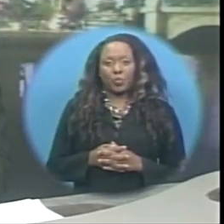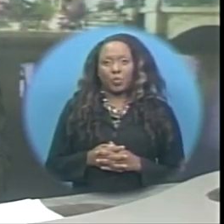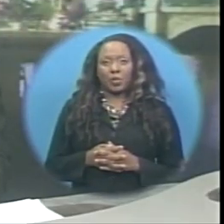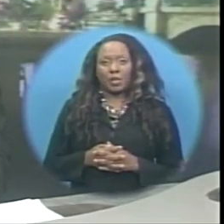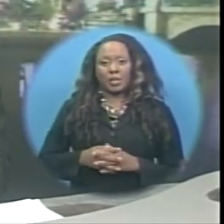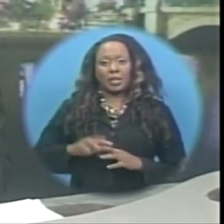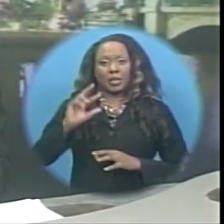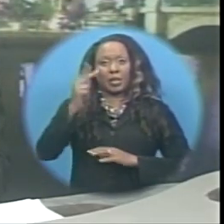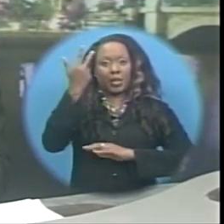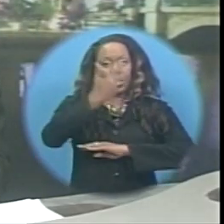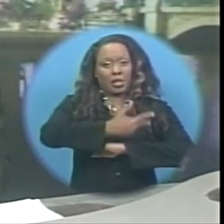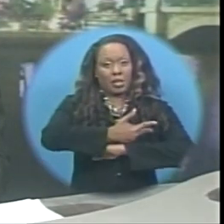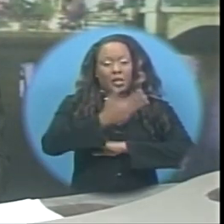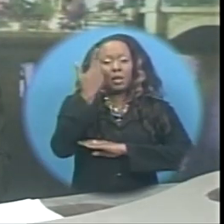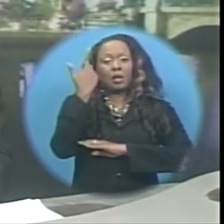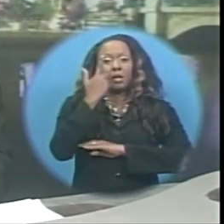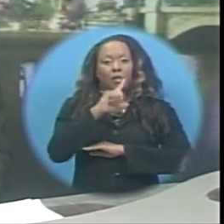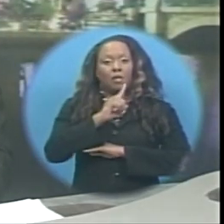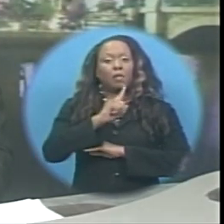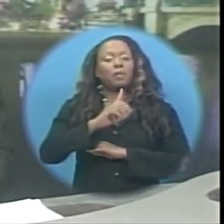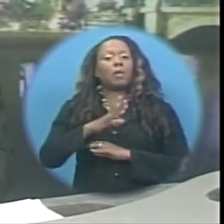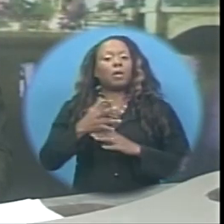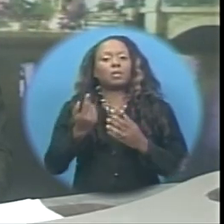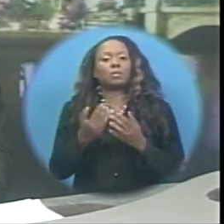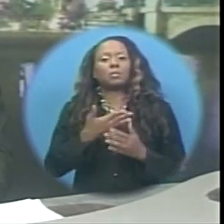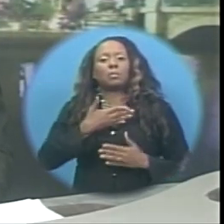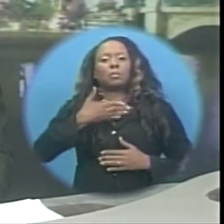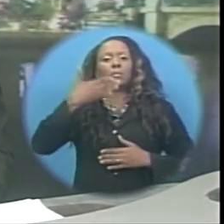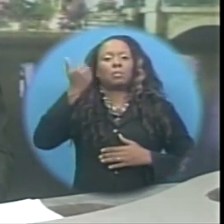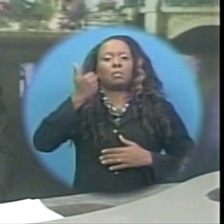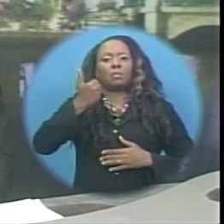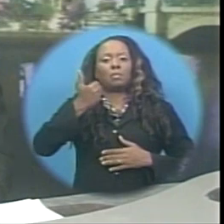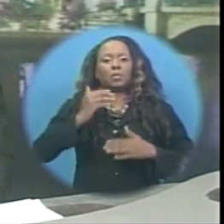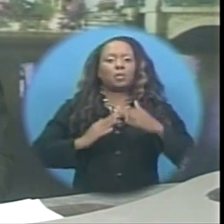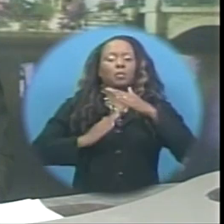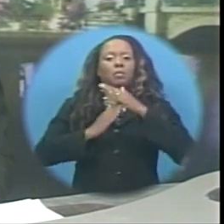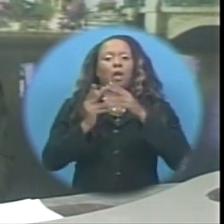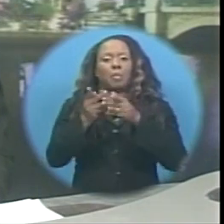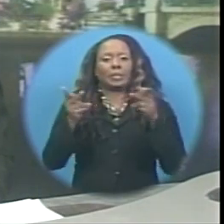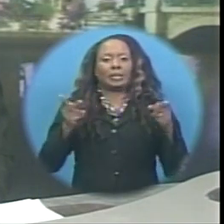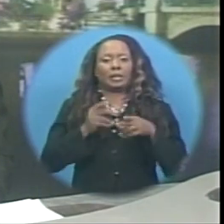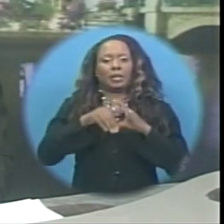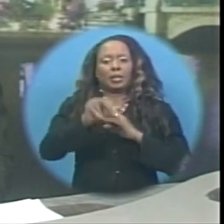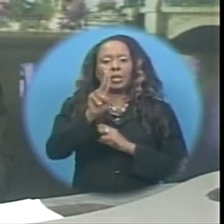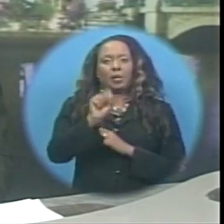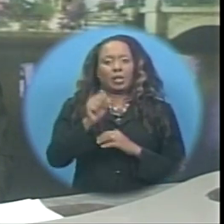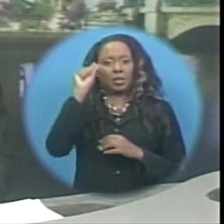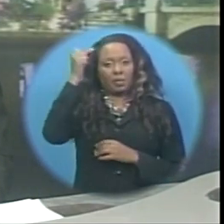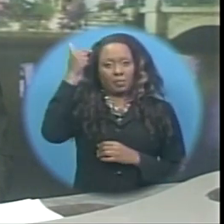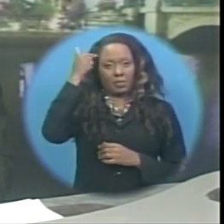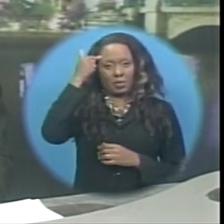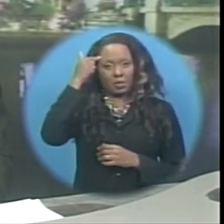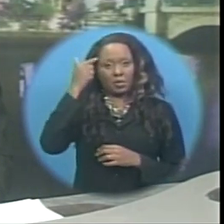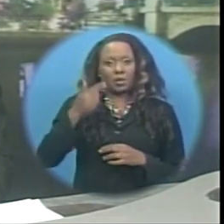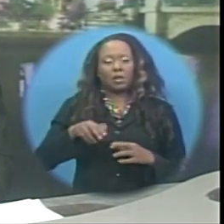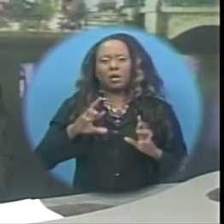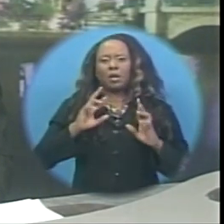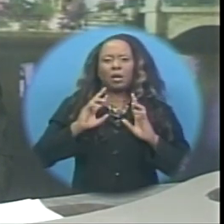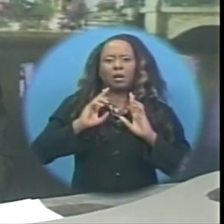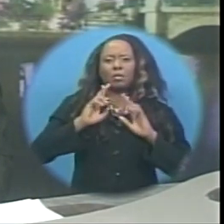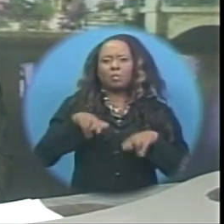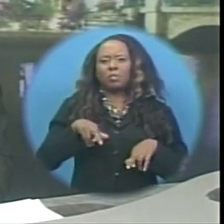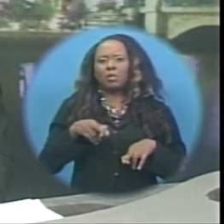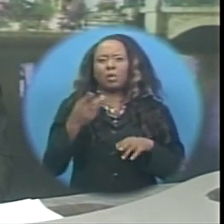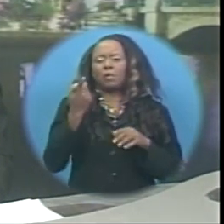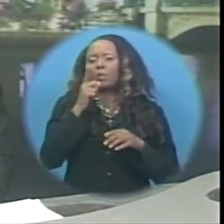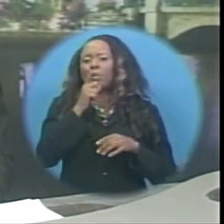It is day 3 of the confirmation hearings for the top posts in the U.S. government. This report highlights the key points from Donald Trump's picks